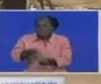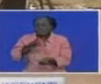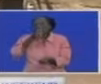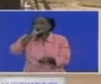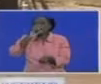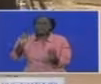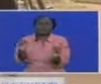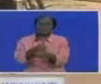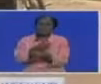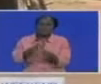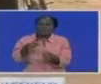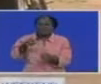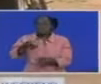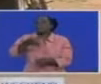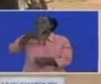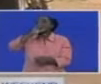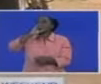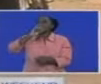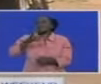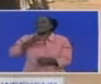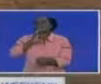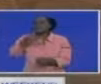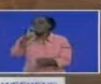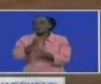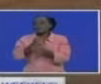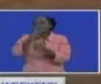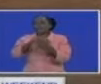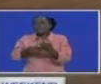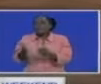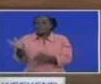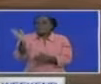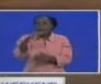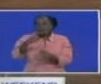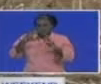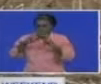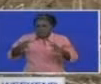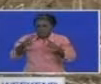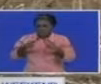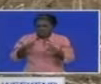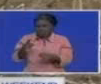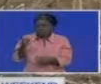For drinking water, Wanjiru and many other residents of Marigoine turn to such water kiosks.